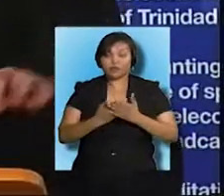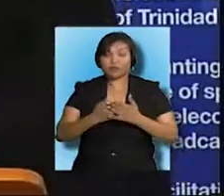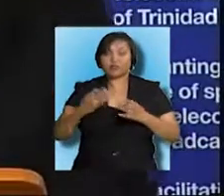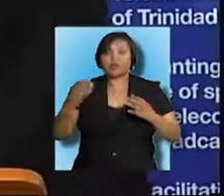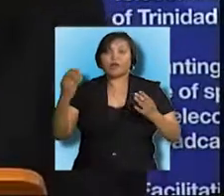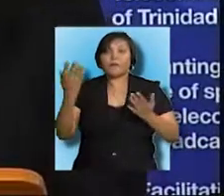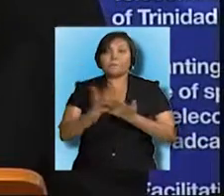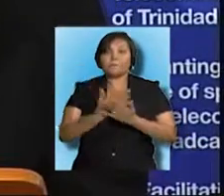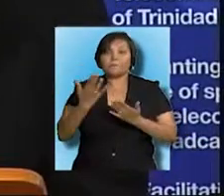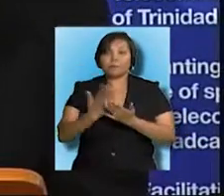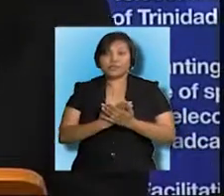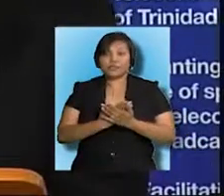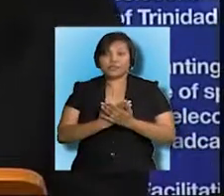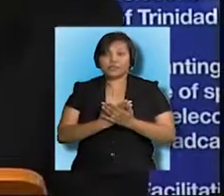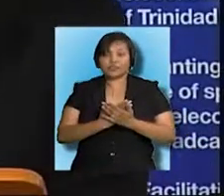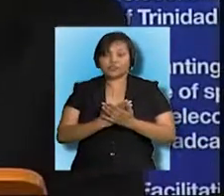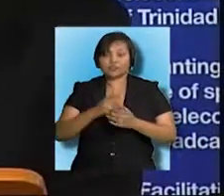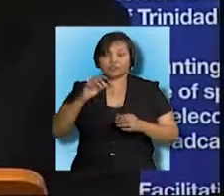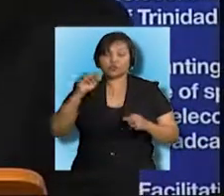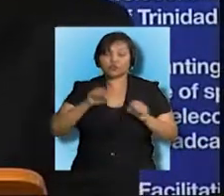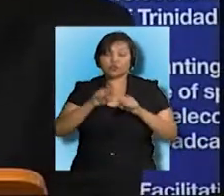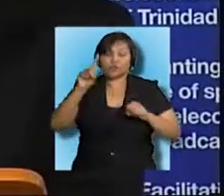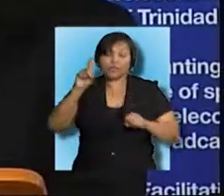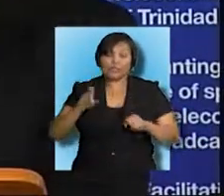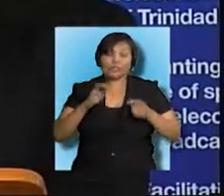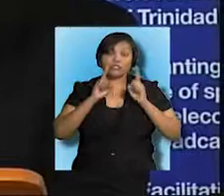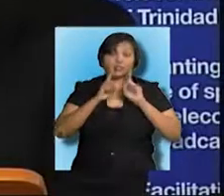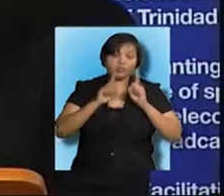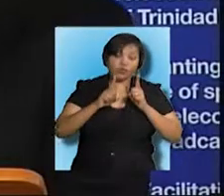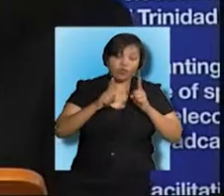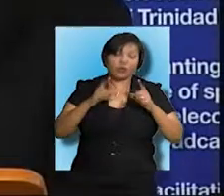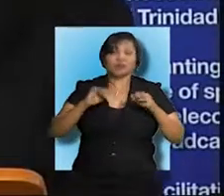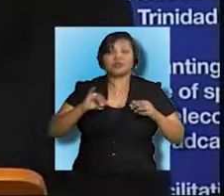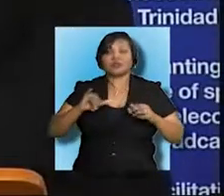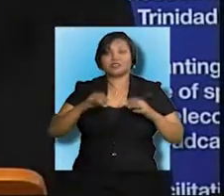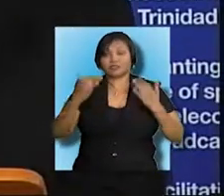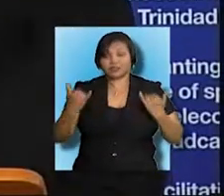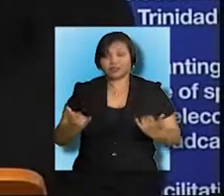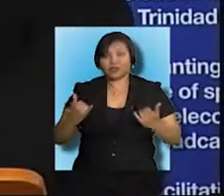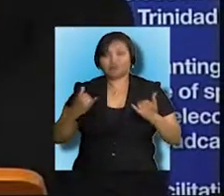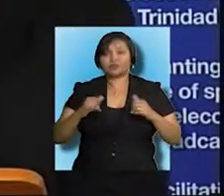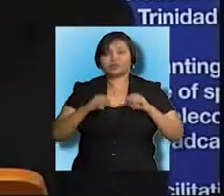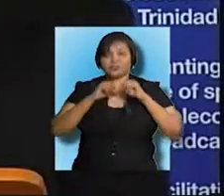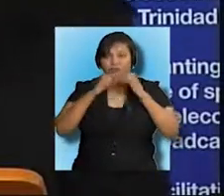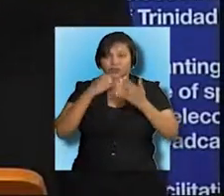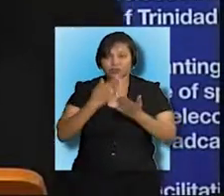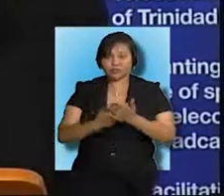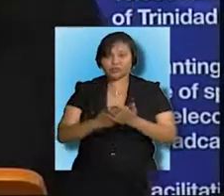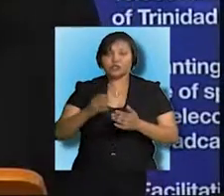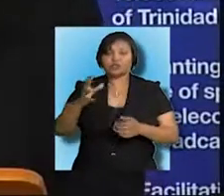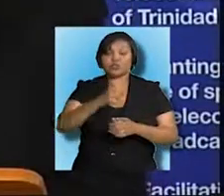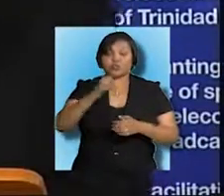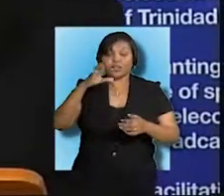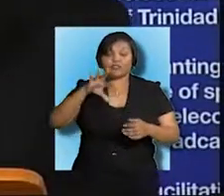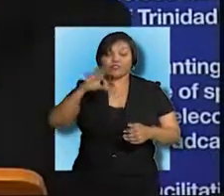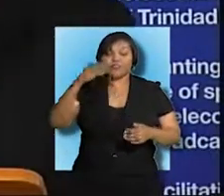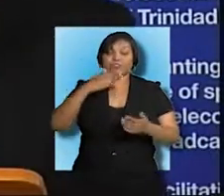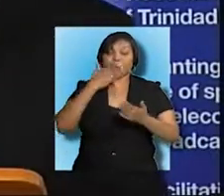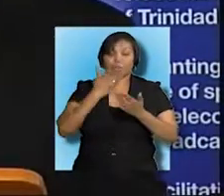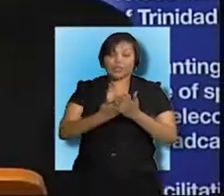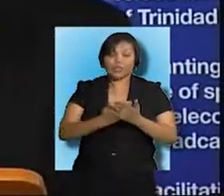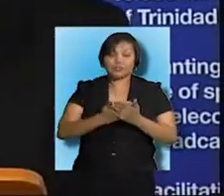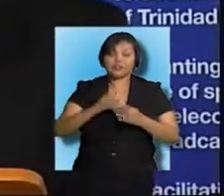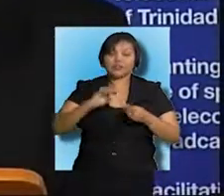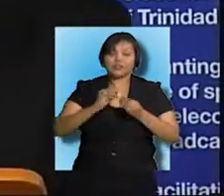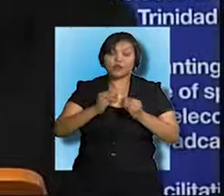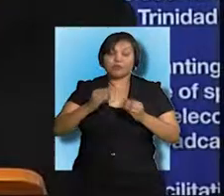of appropriate discussions with stakeholders should be undertaken, and to come to that the proper number, a number that